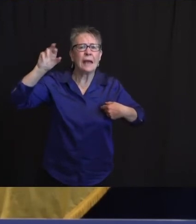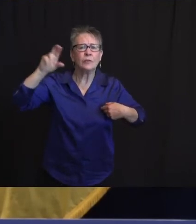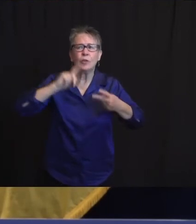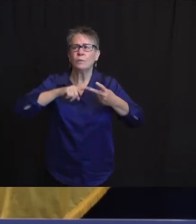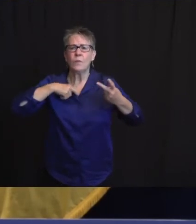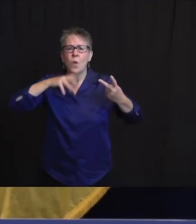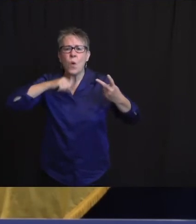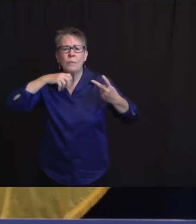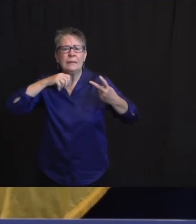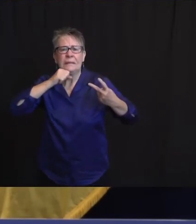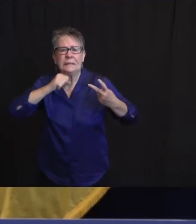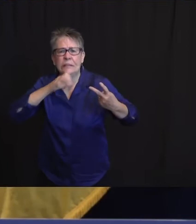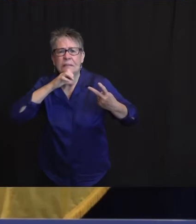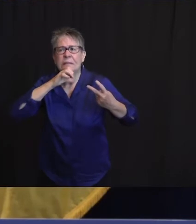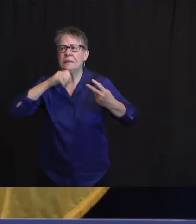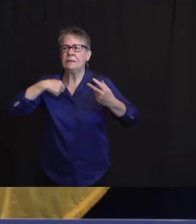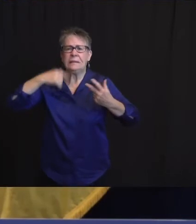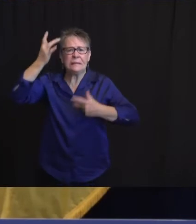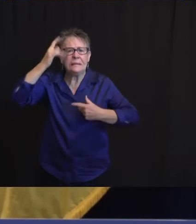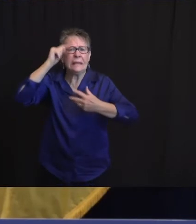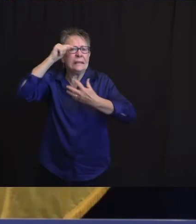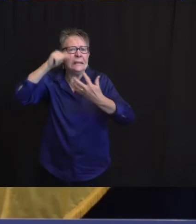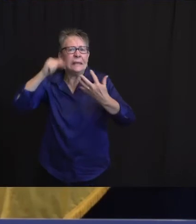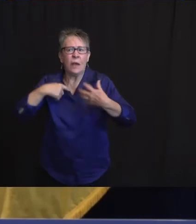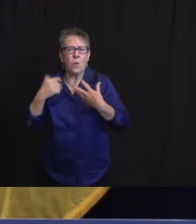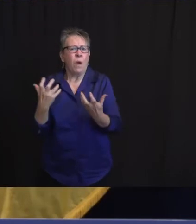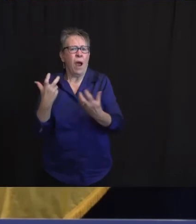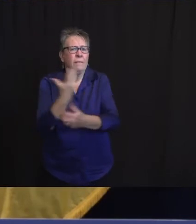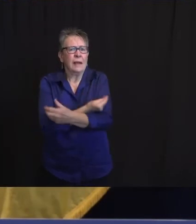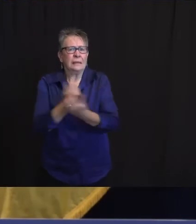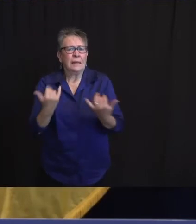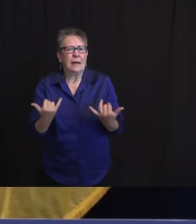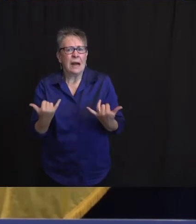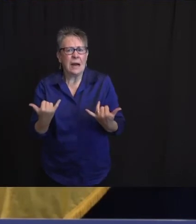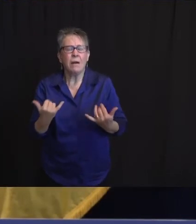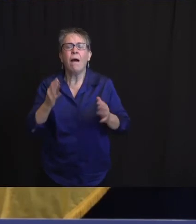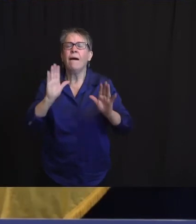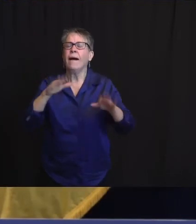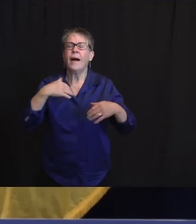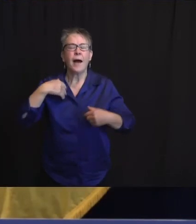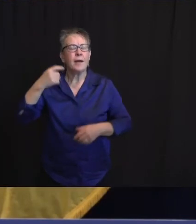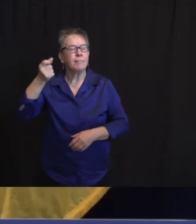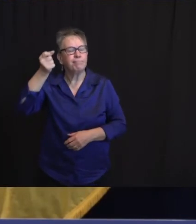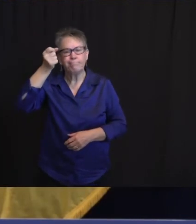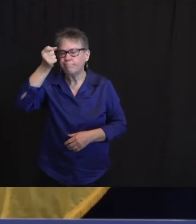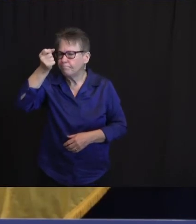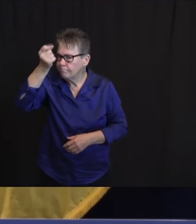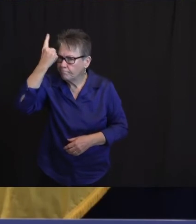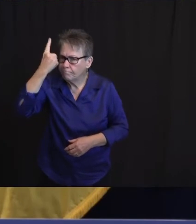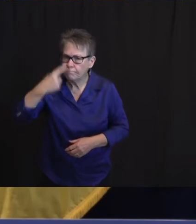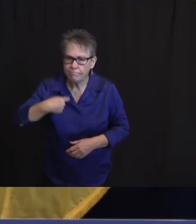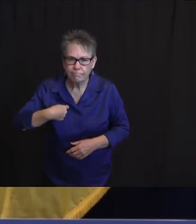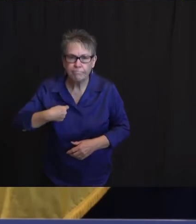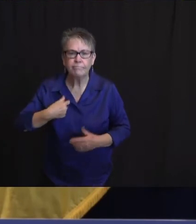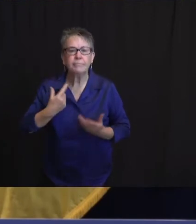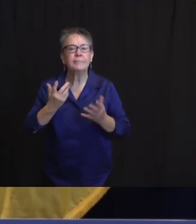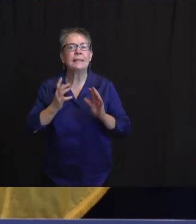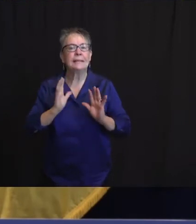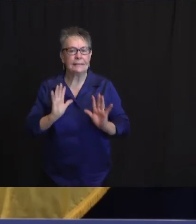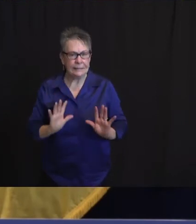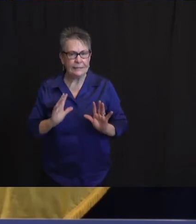they're essential, frontline, vulnerable, and so that's understood. I've not been a party to